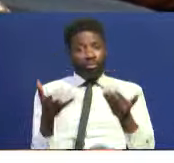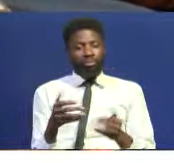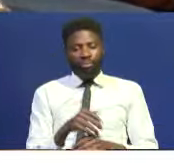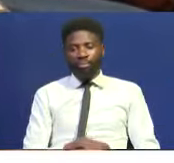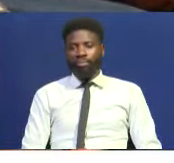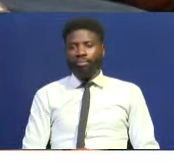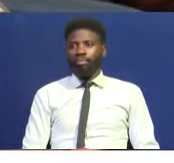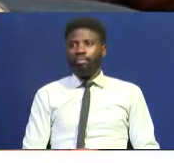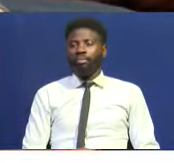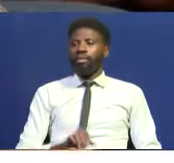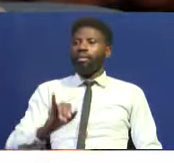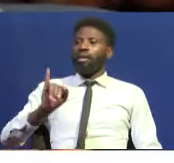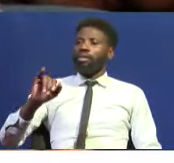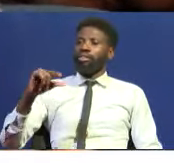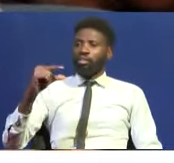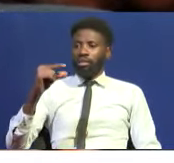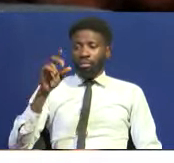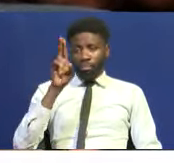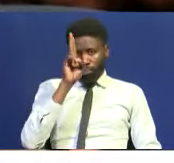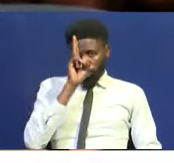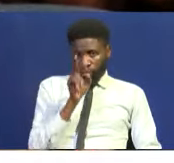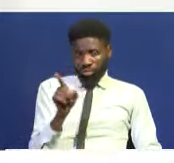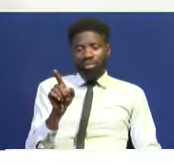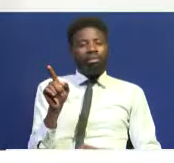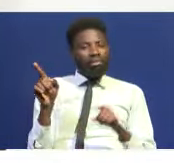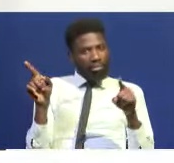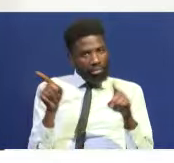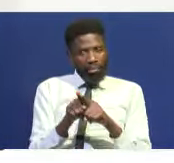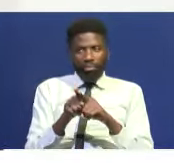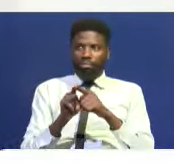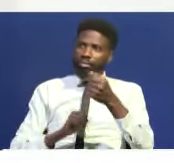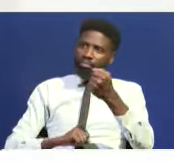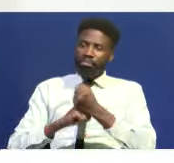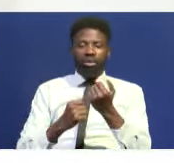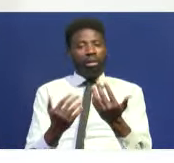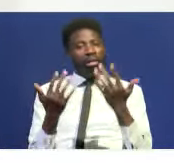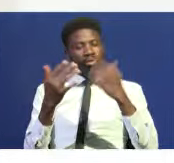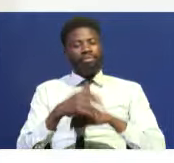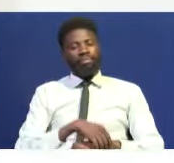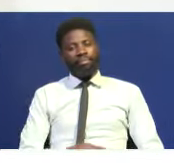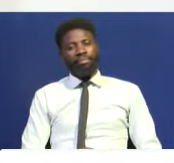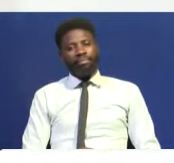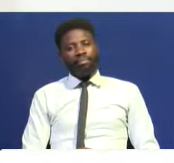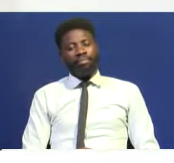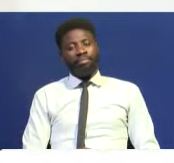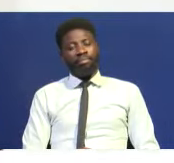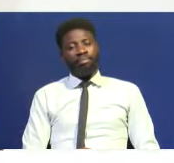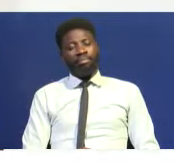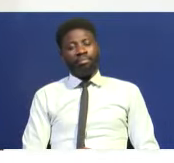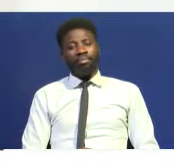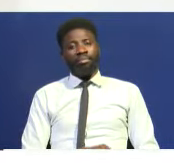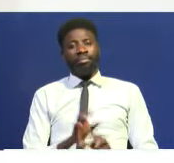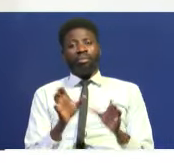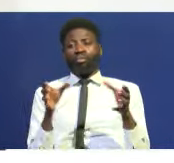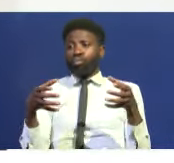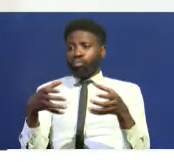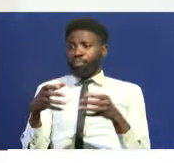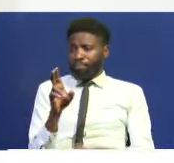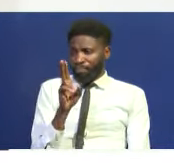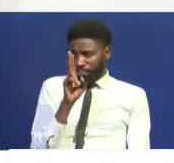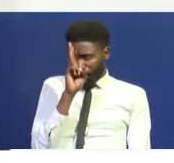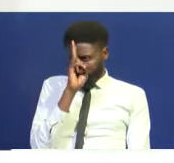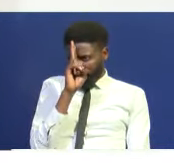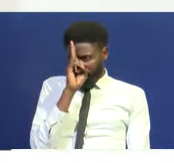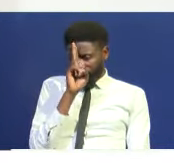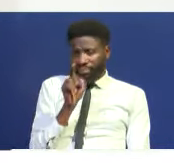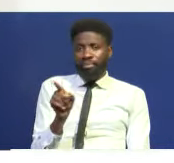na Inspector General wa polisi Douglas Kanja. The environment under which the uniformed disciplined